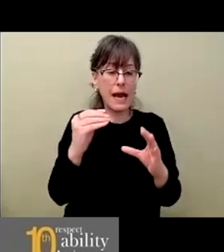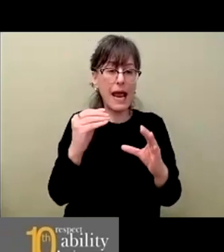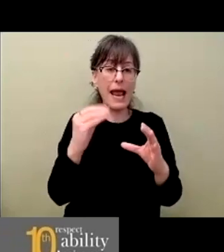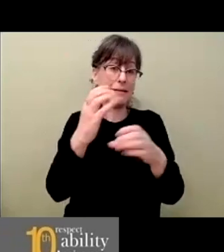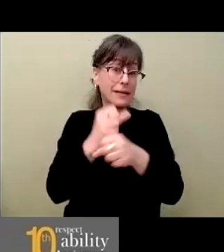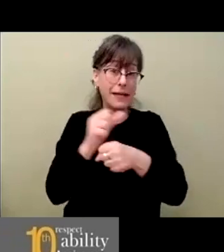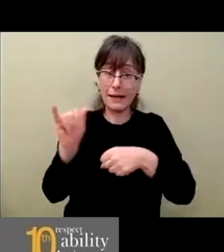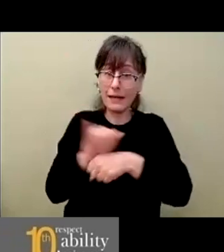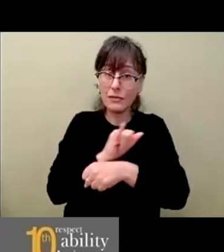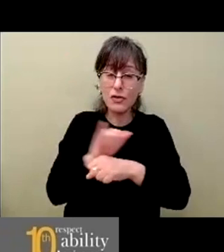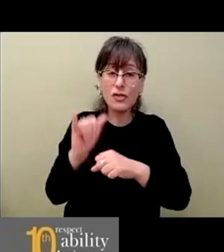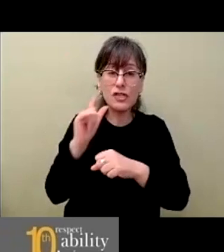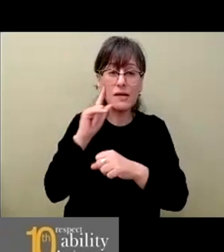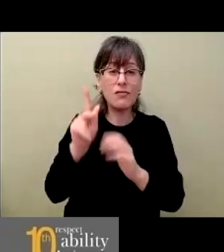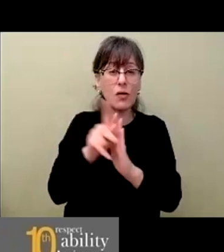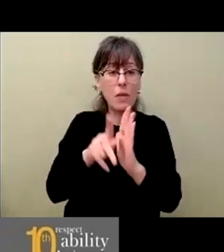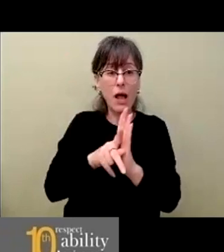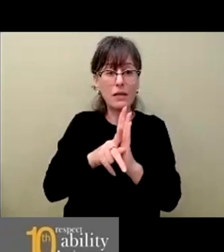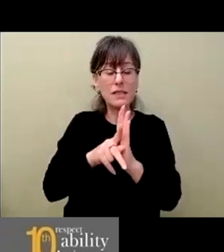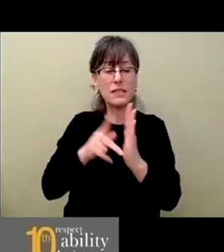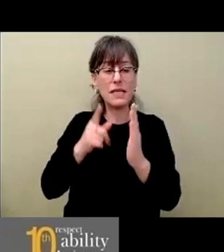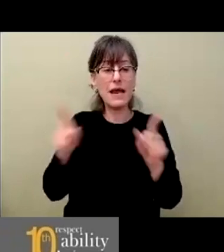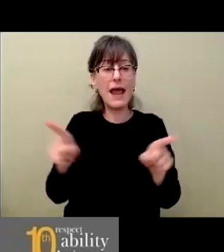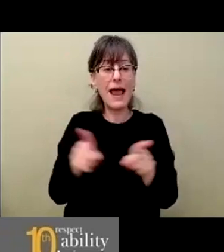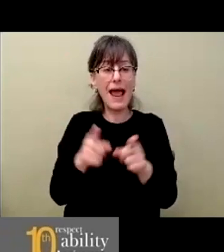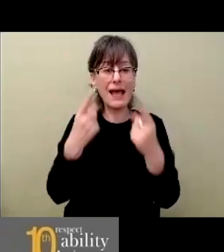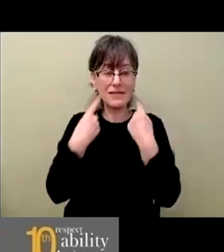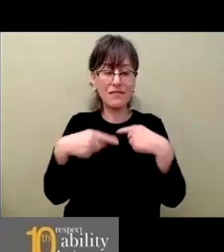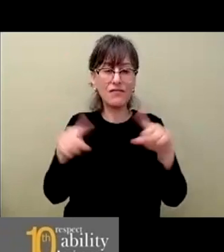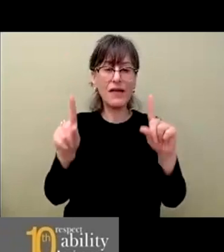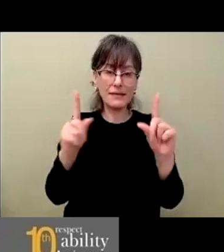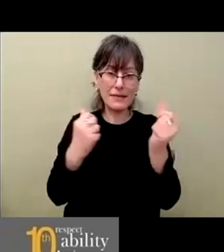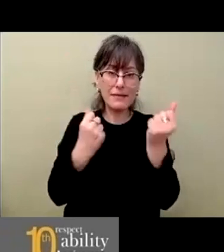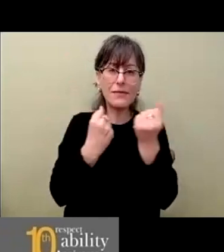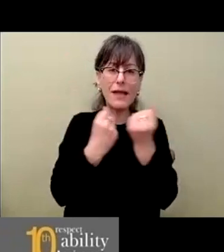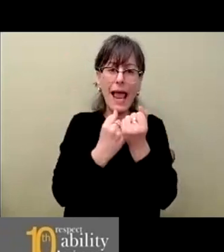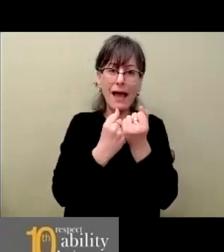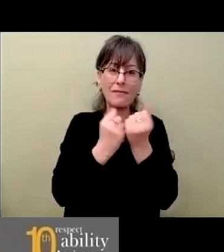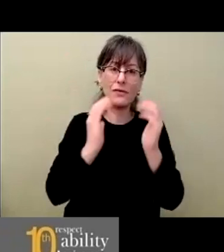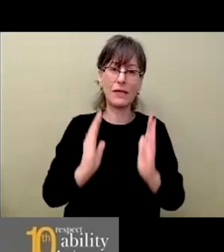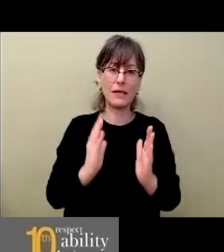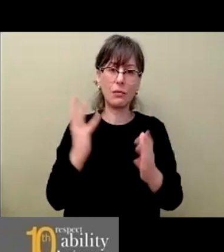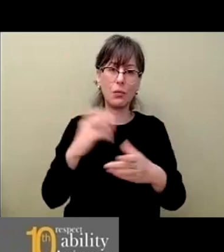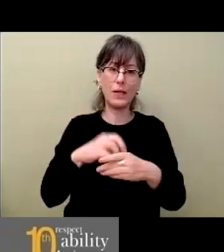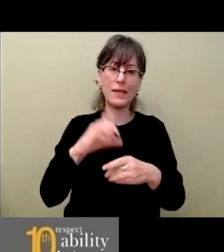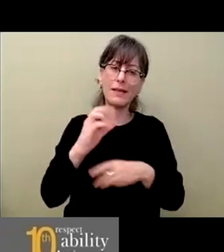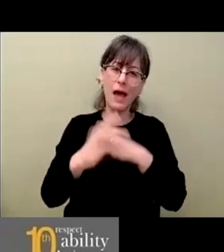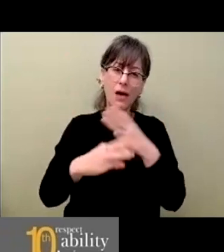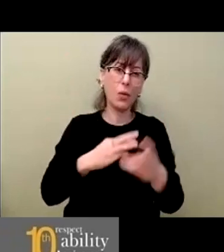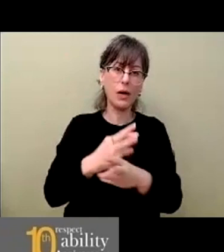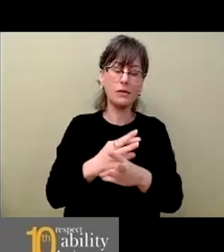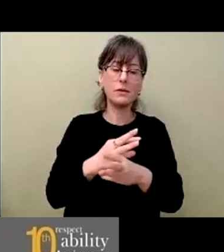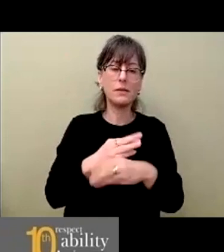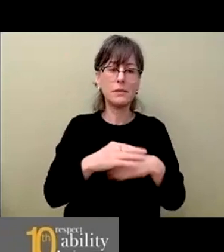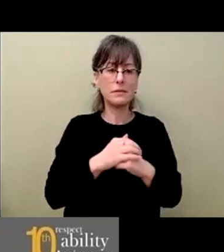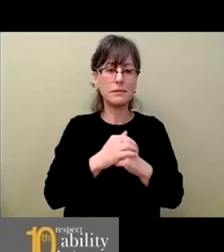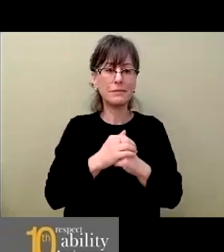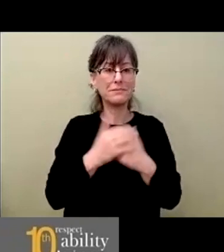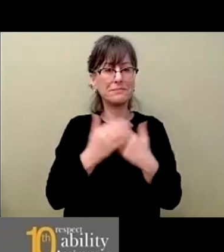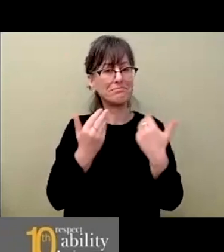internship in policy to being an effective advocate in the policy world. So there you